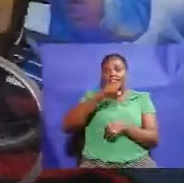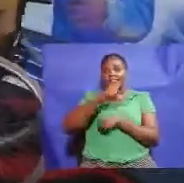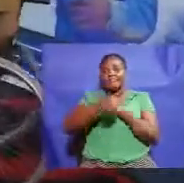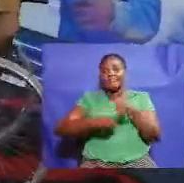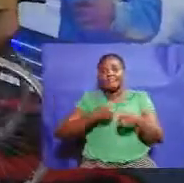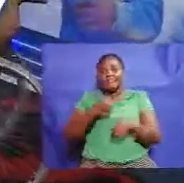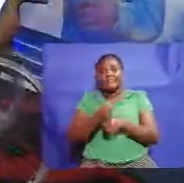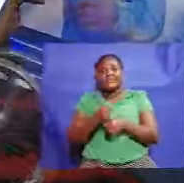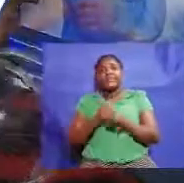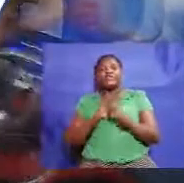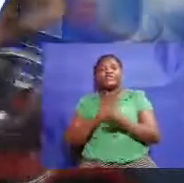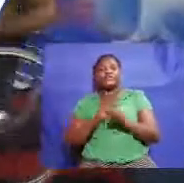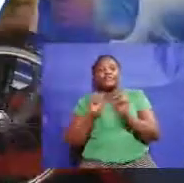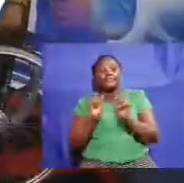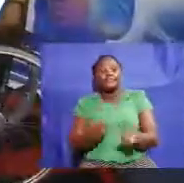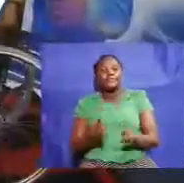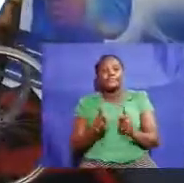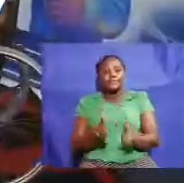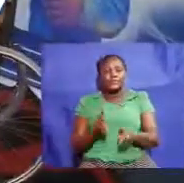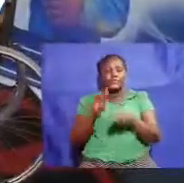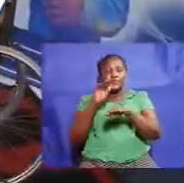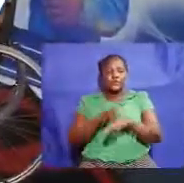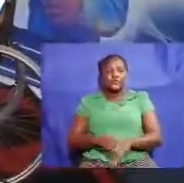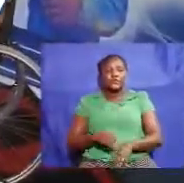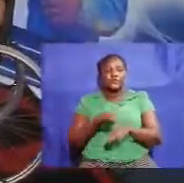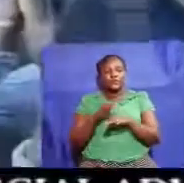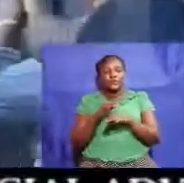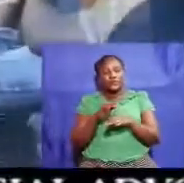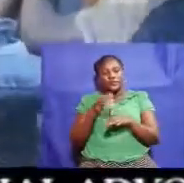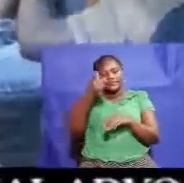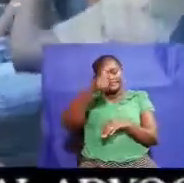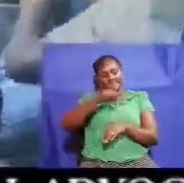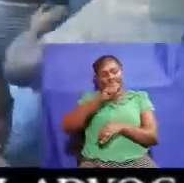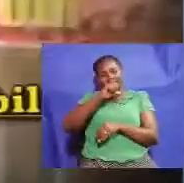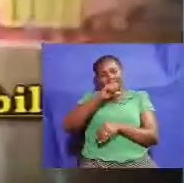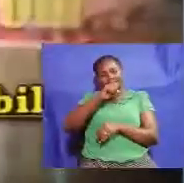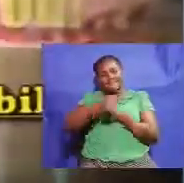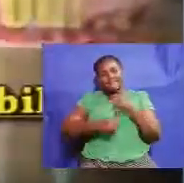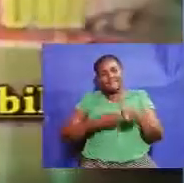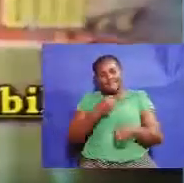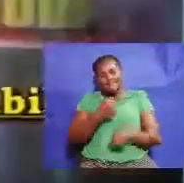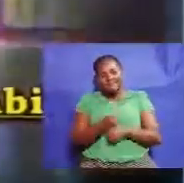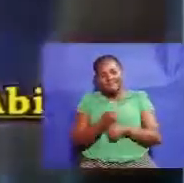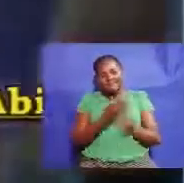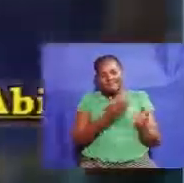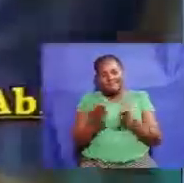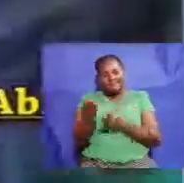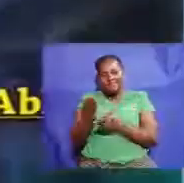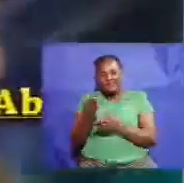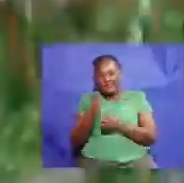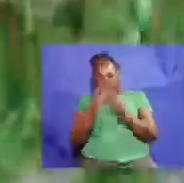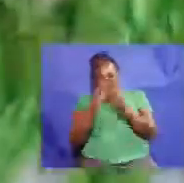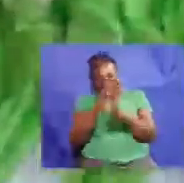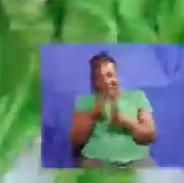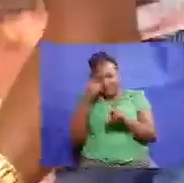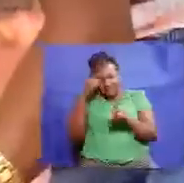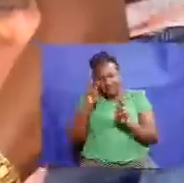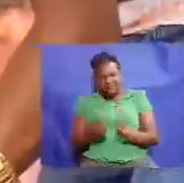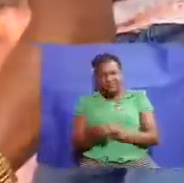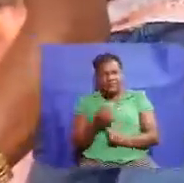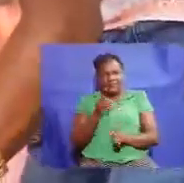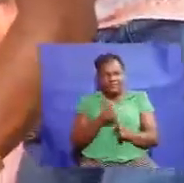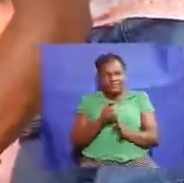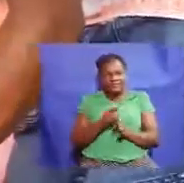years of being the voice of ability on air for persons with disability, 10 years of unearthing potentials of persons with disability for